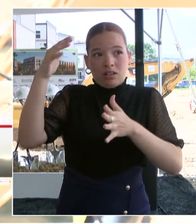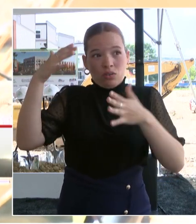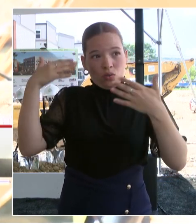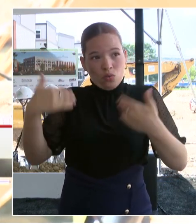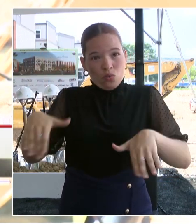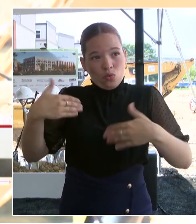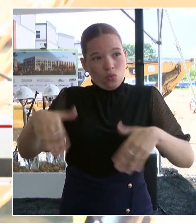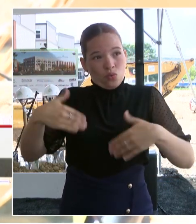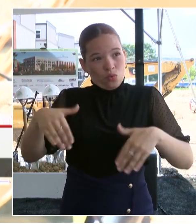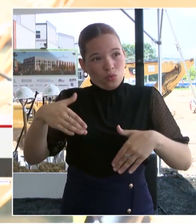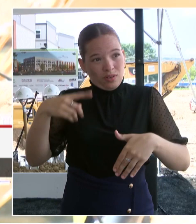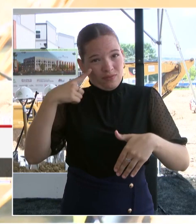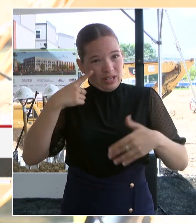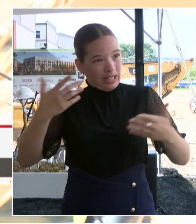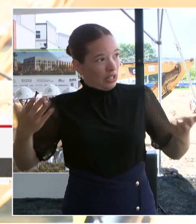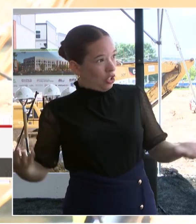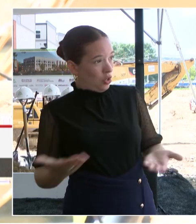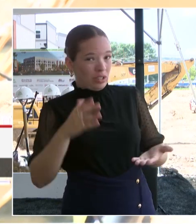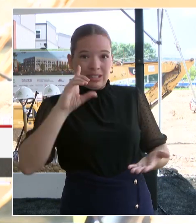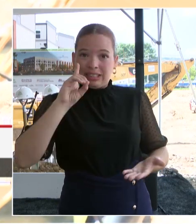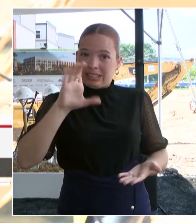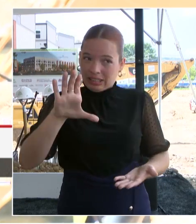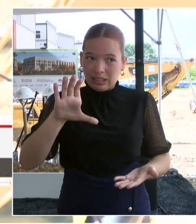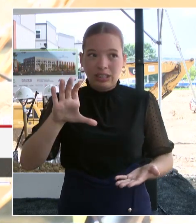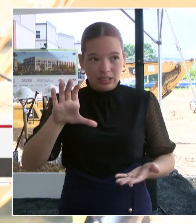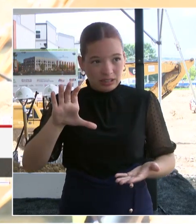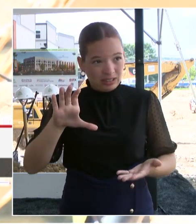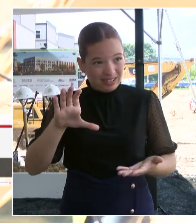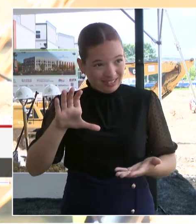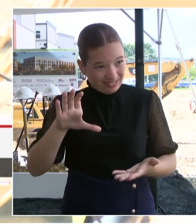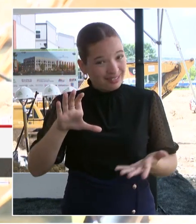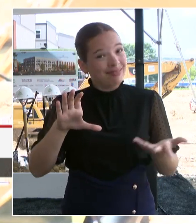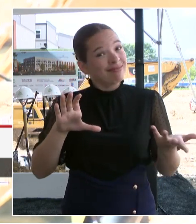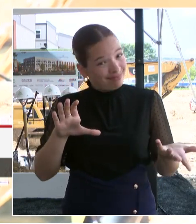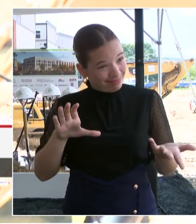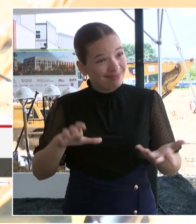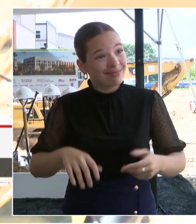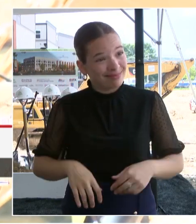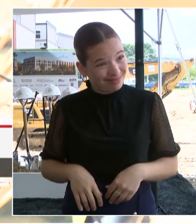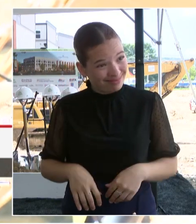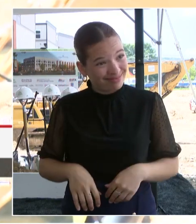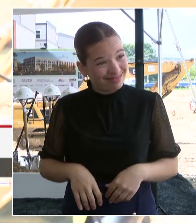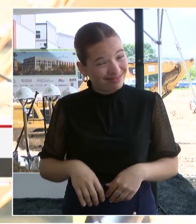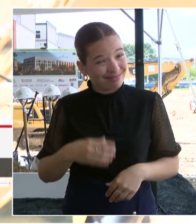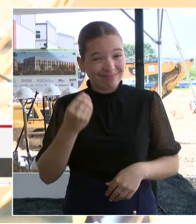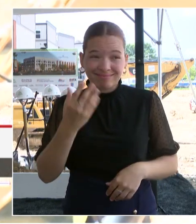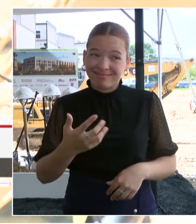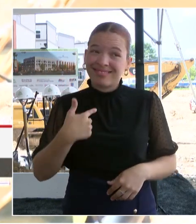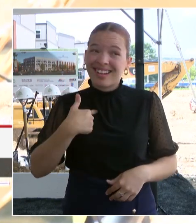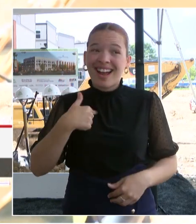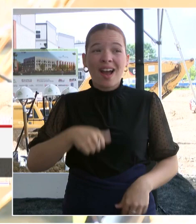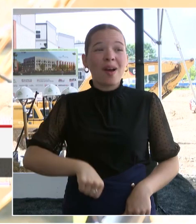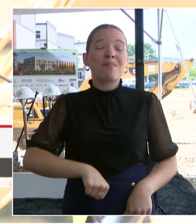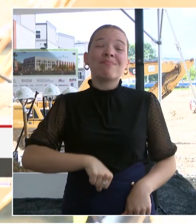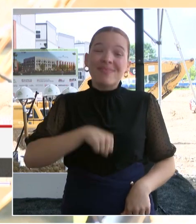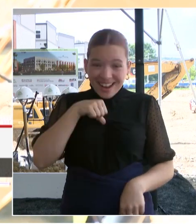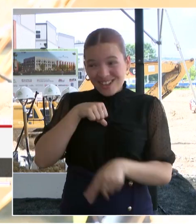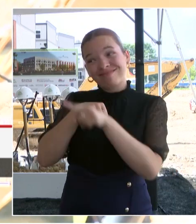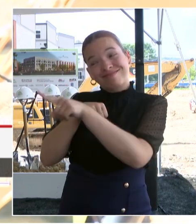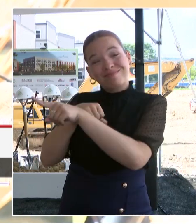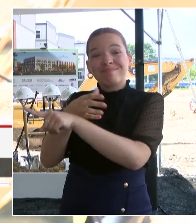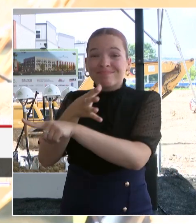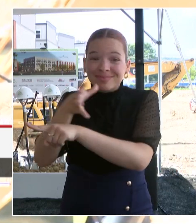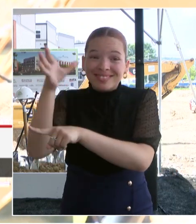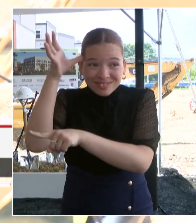above, she is the proud parent of a beautiful 5-year-old daughter.